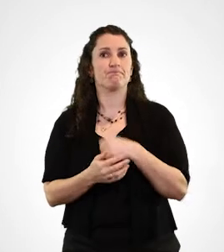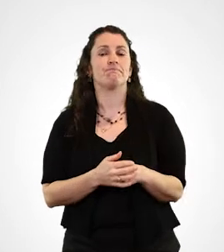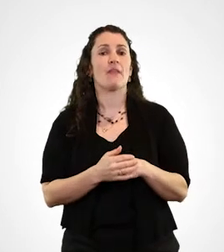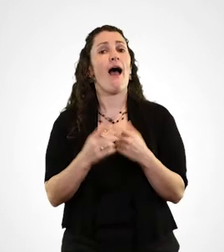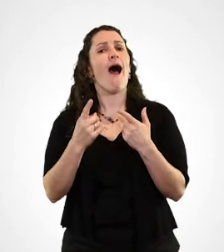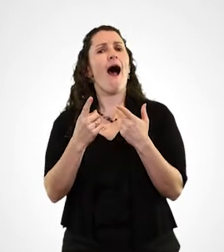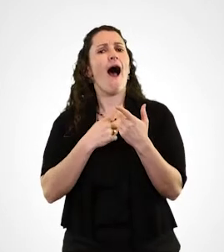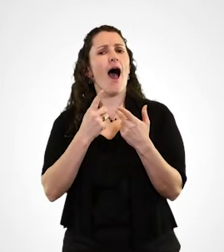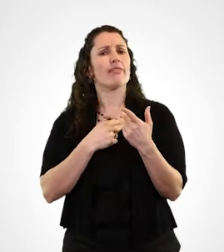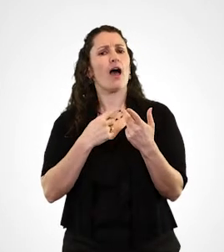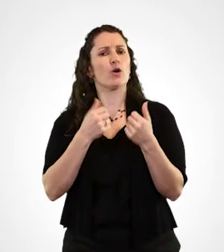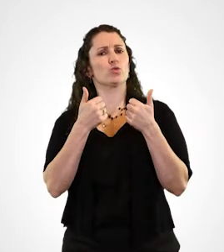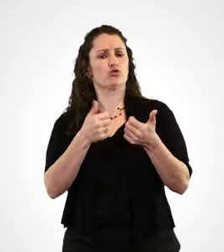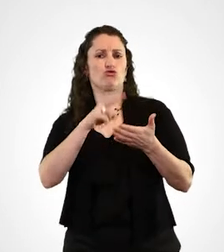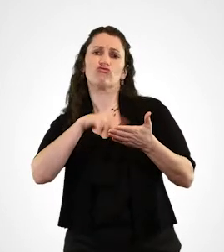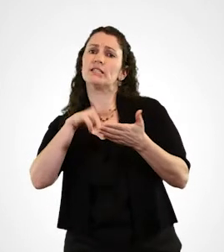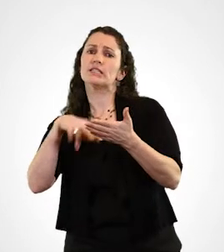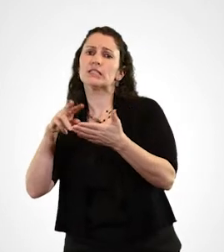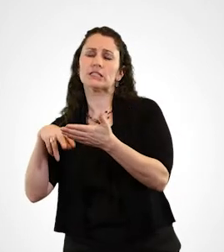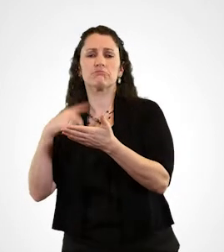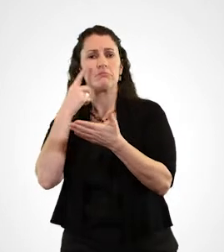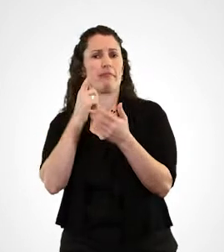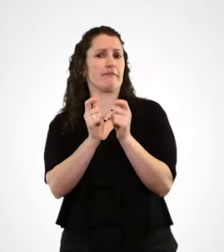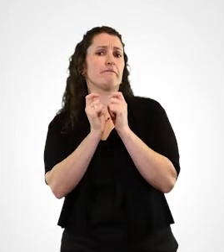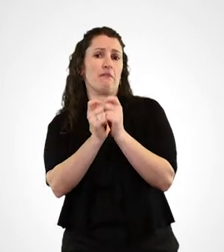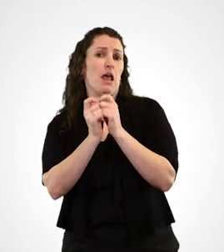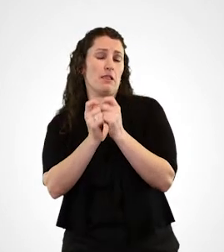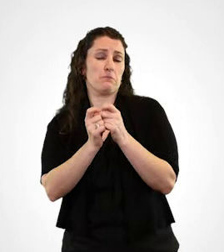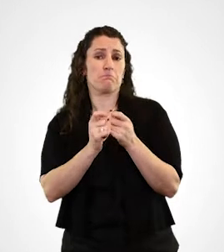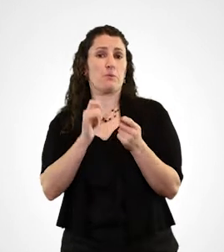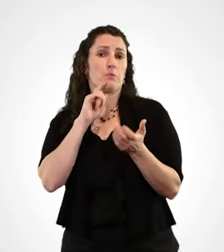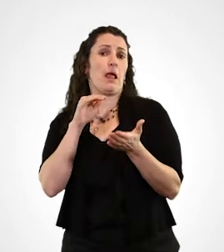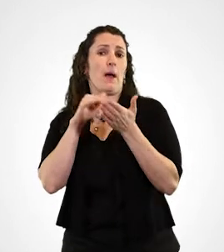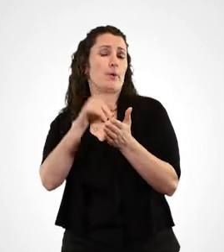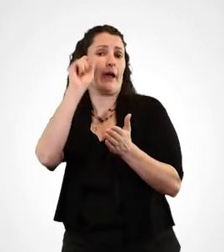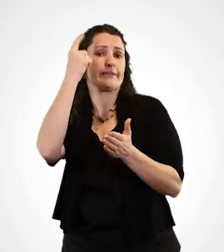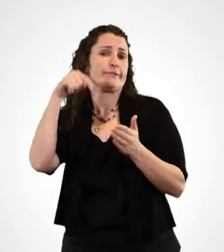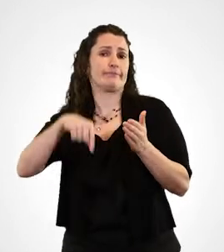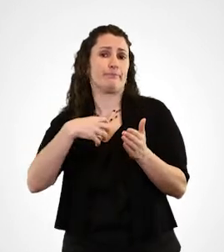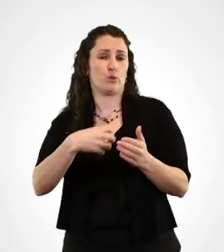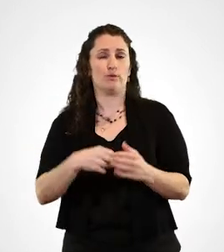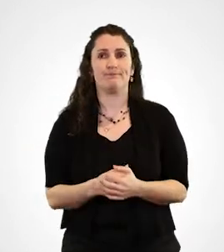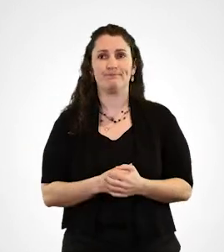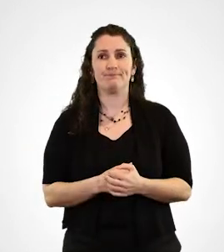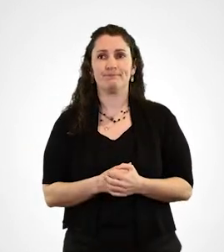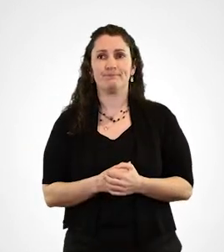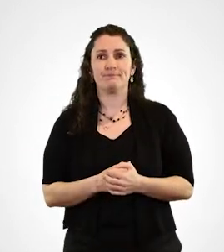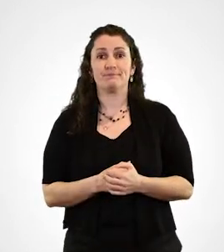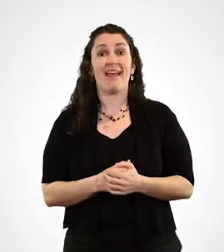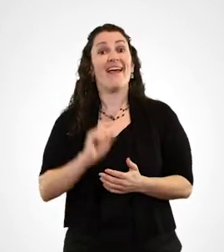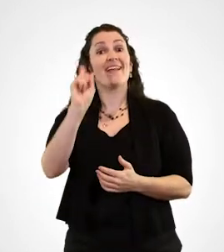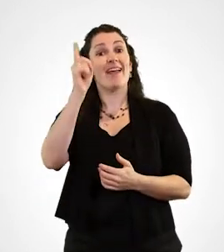here are some key readings that you might find very useful. I'm going to now